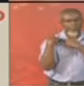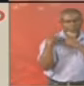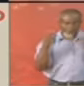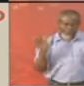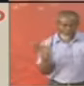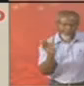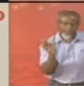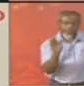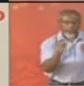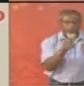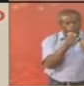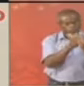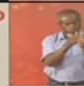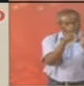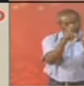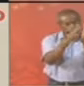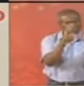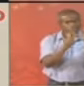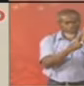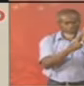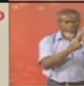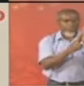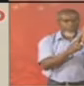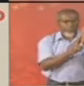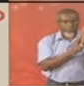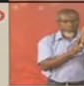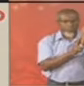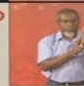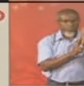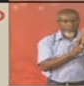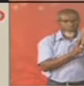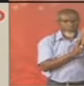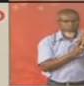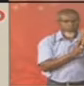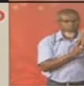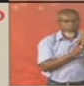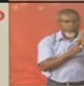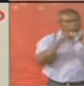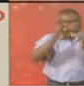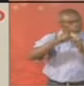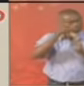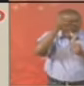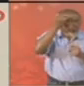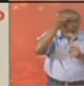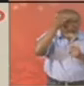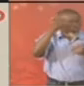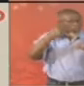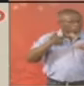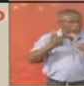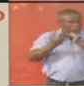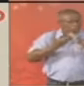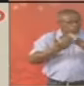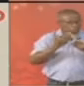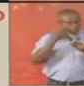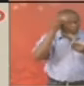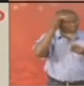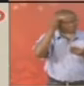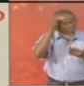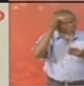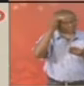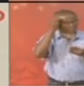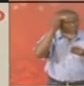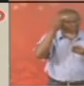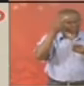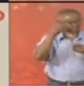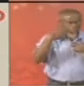follow. So while we do know that there will be the mental health aspect related to fatigue